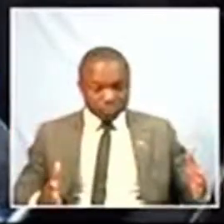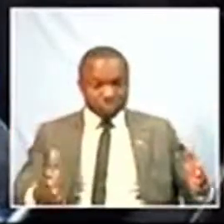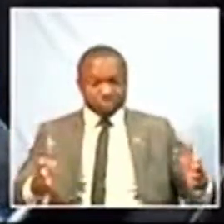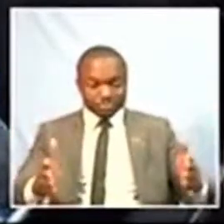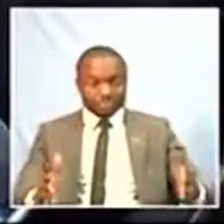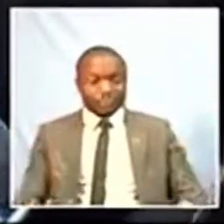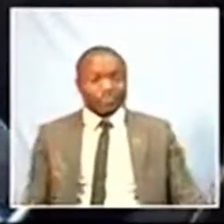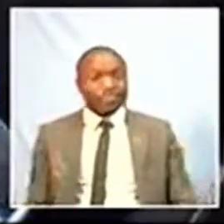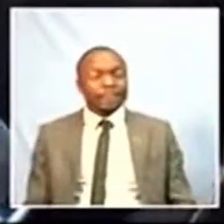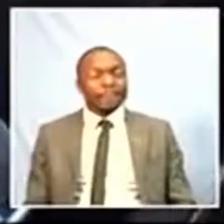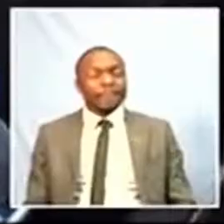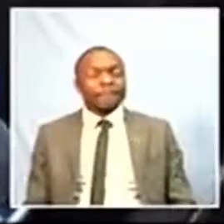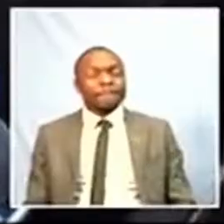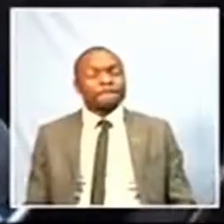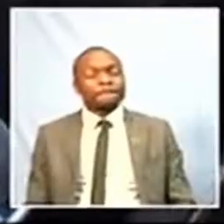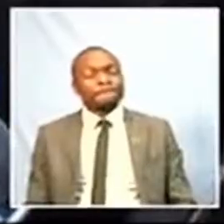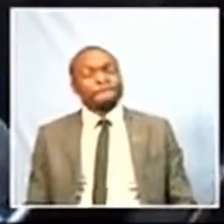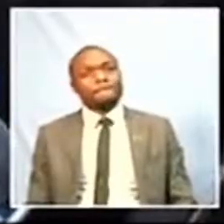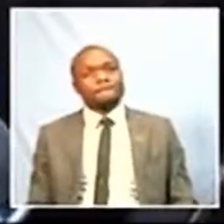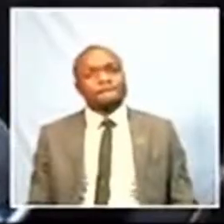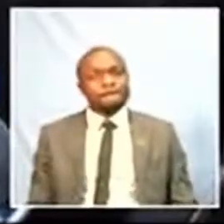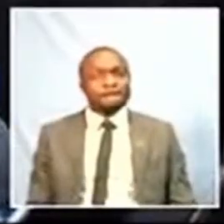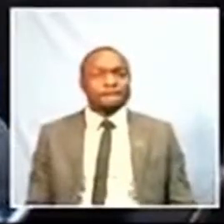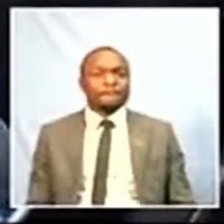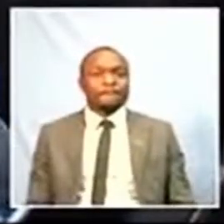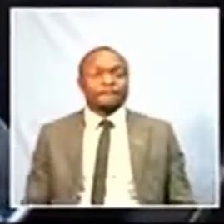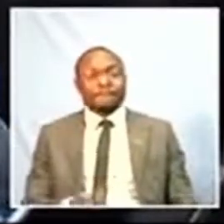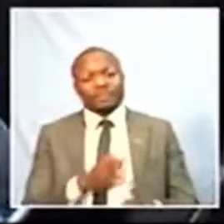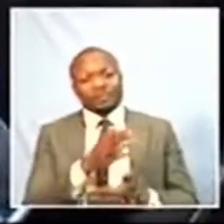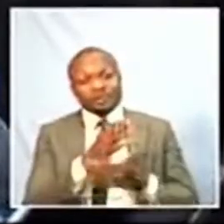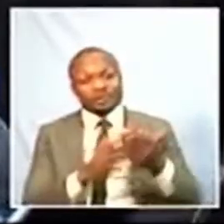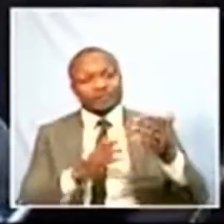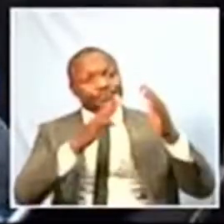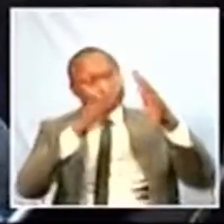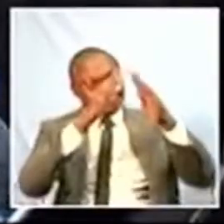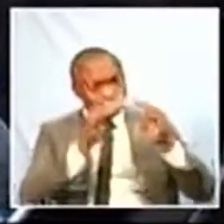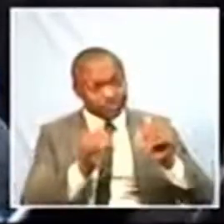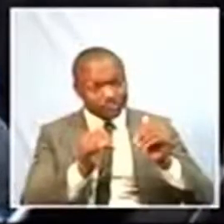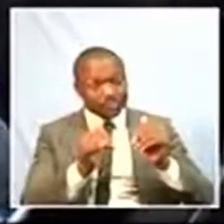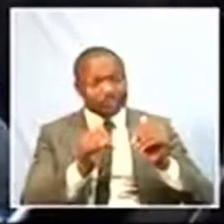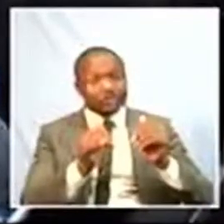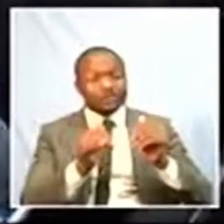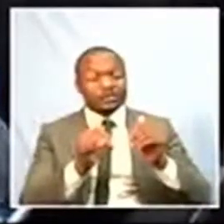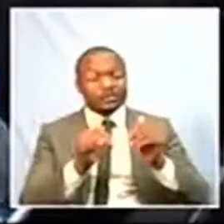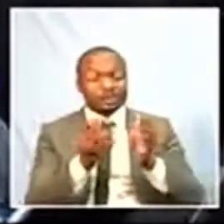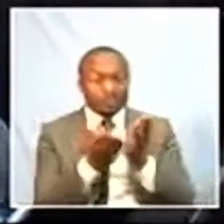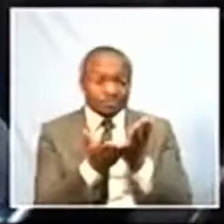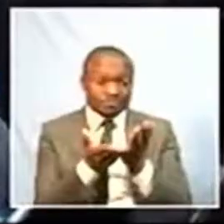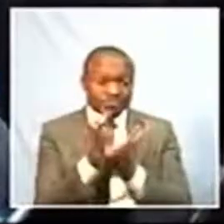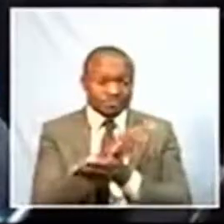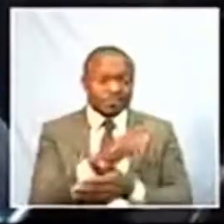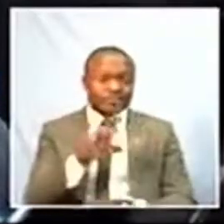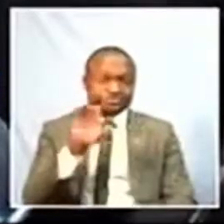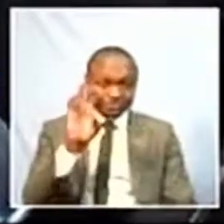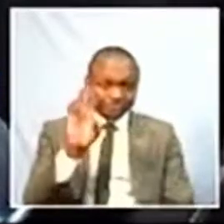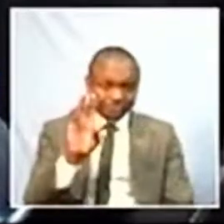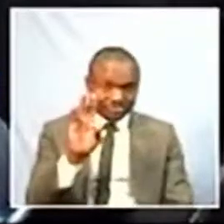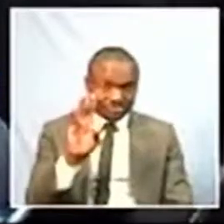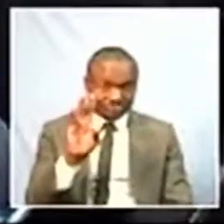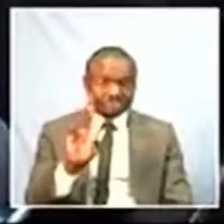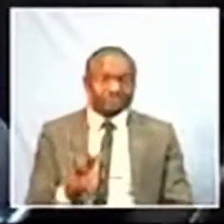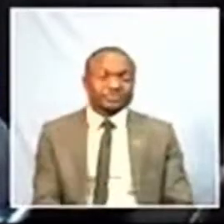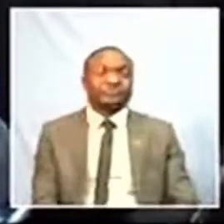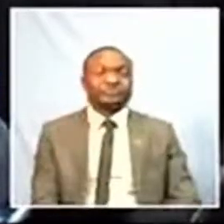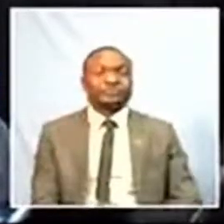That is planning. Then some house somewhere on page, I think 7, yes, page